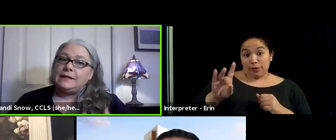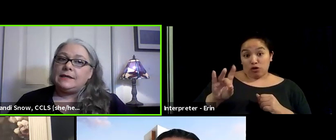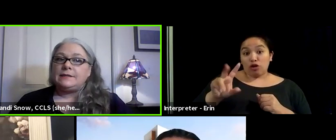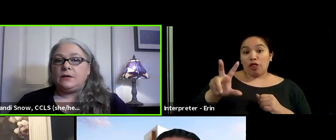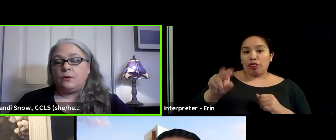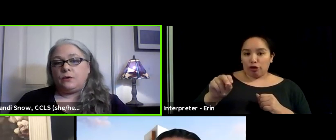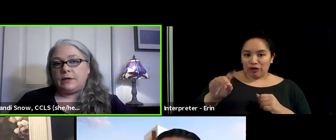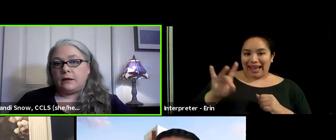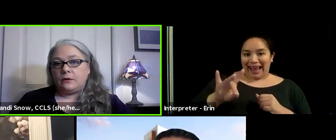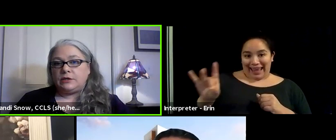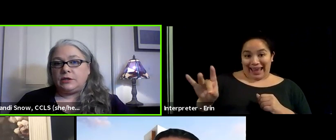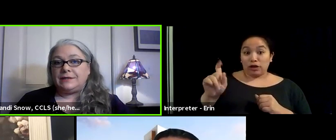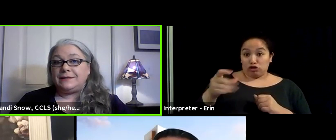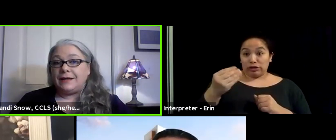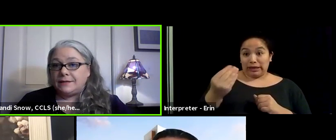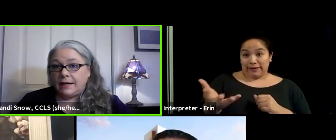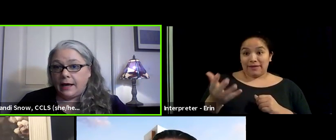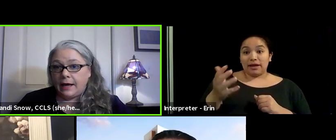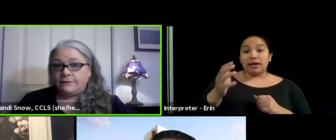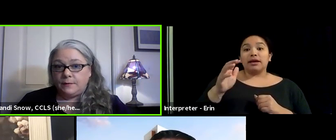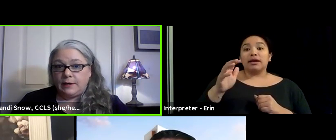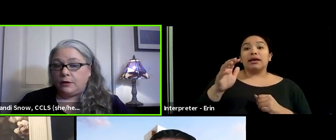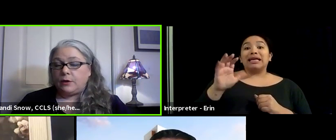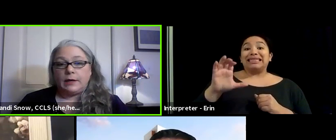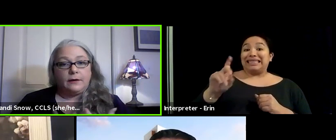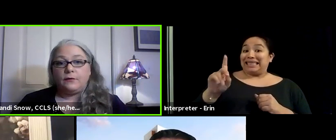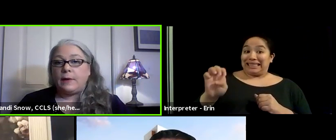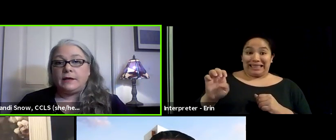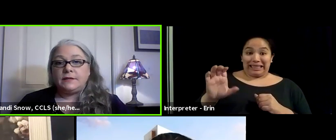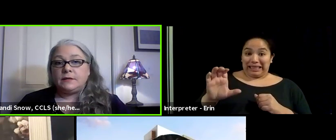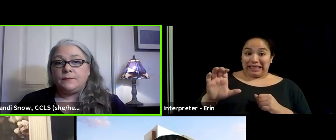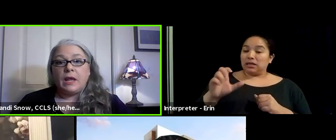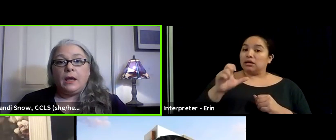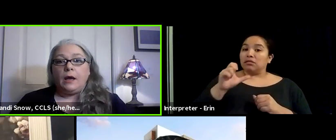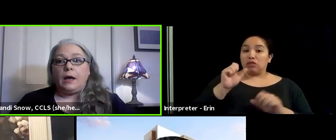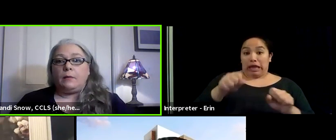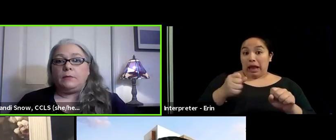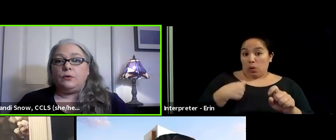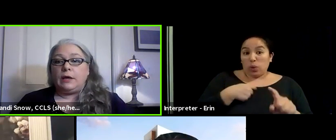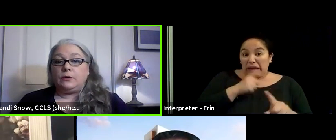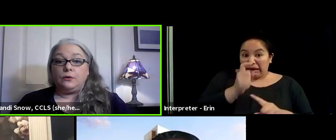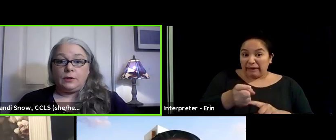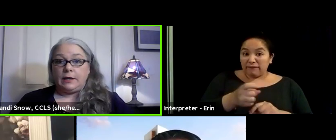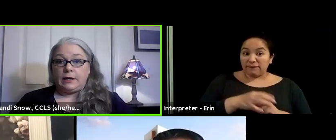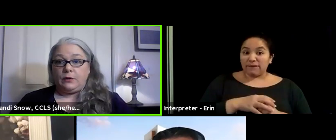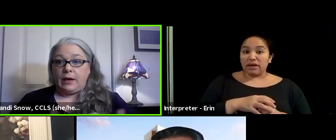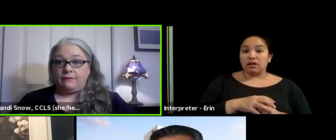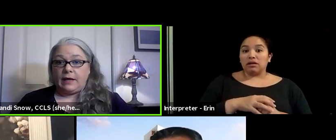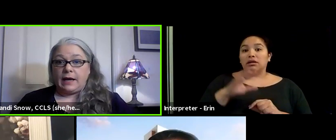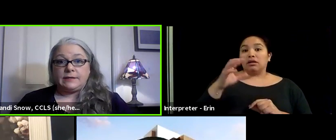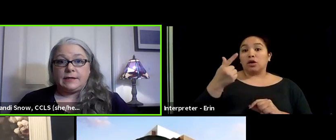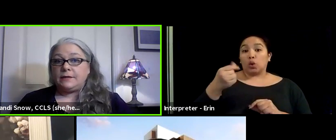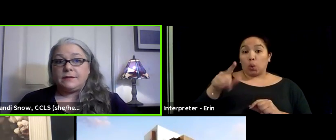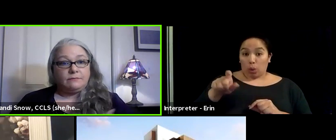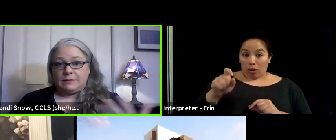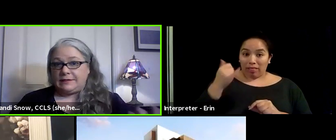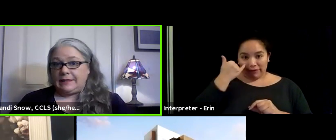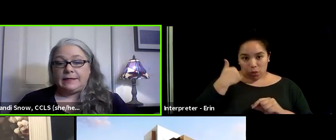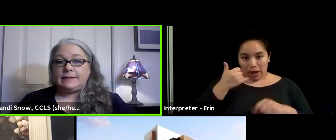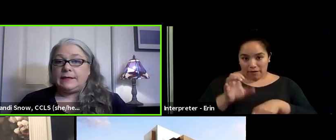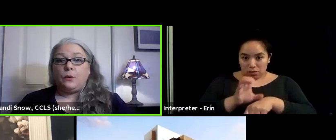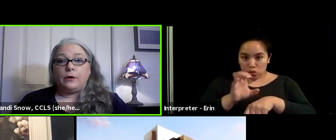The CDC order declaration doesn't have to be. You can get it from us. You can Google it if you have that